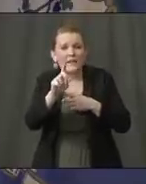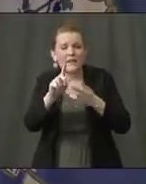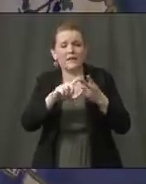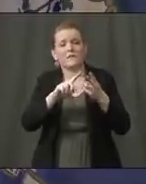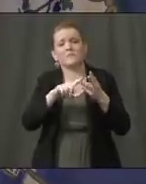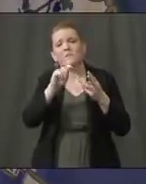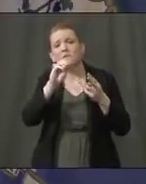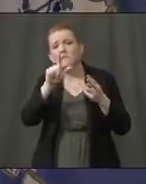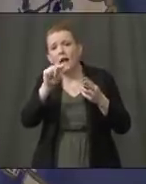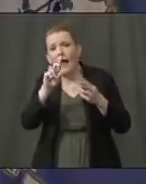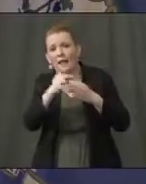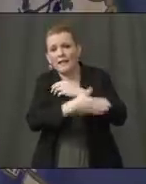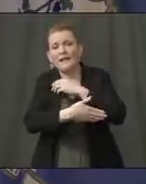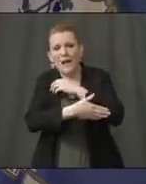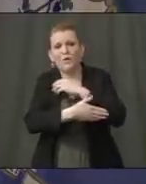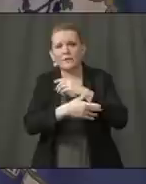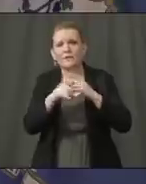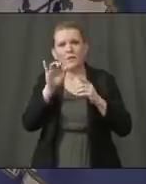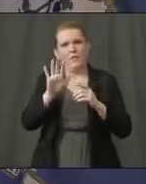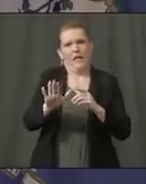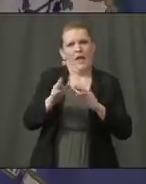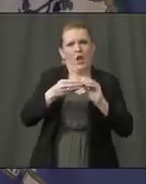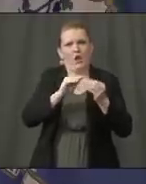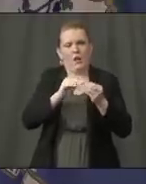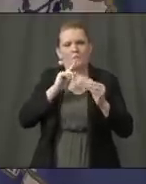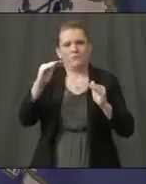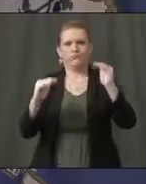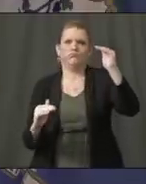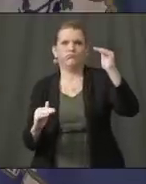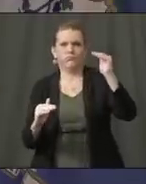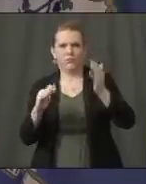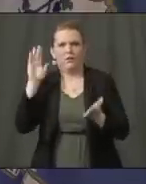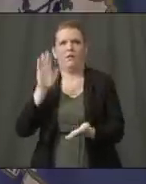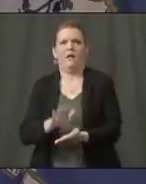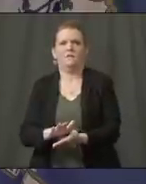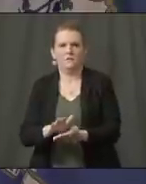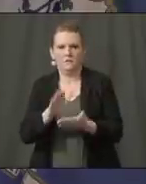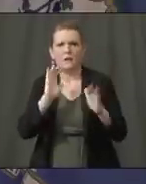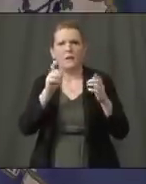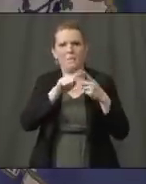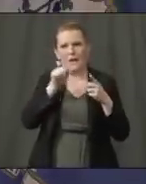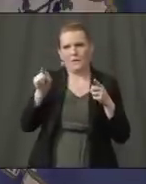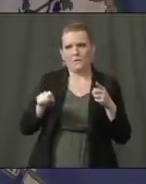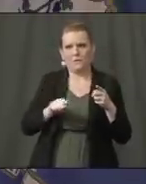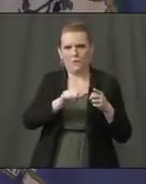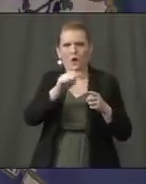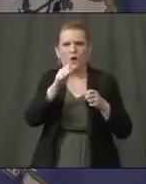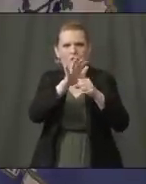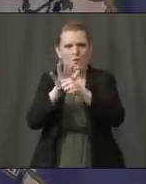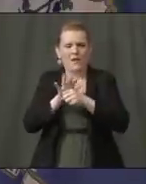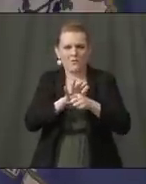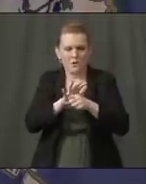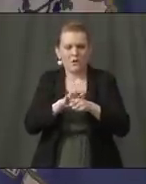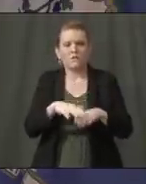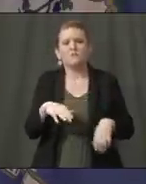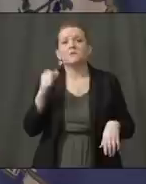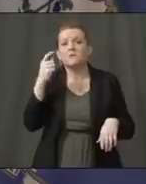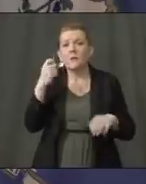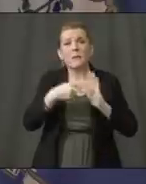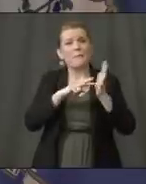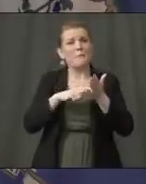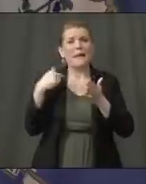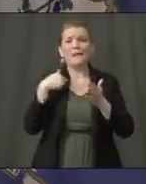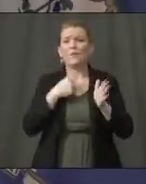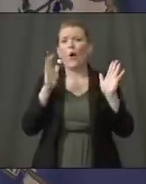And that's no reason to get complacent. That means that if we continue to go with our molecular testing, the testing that